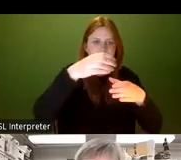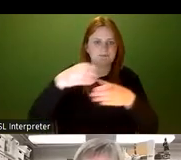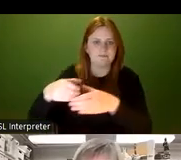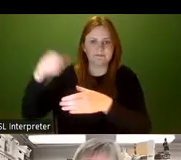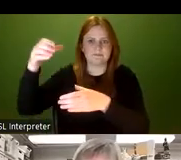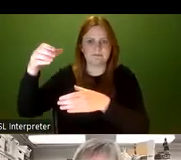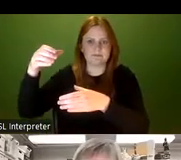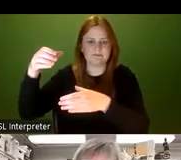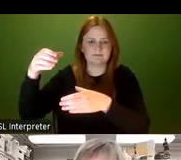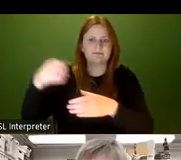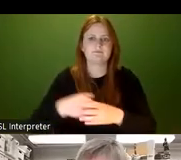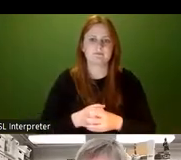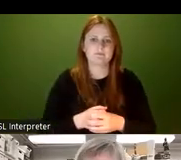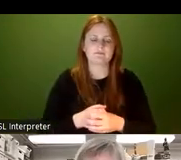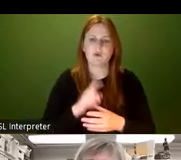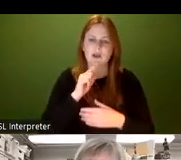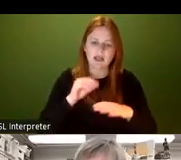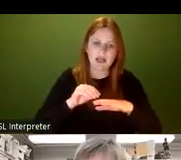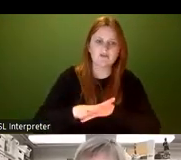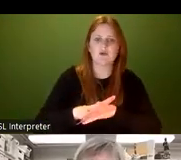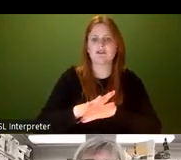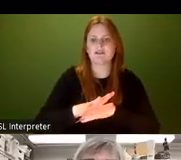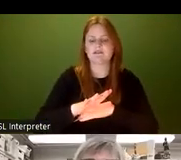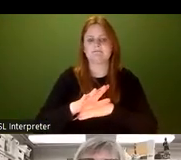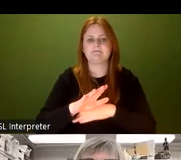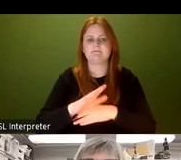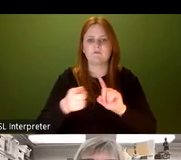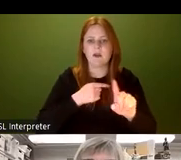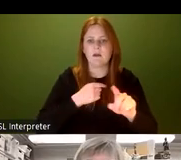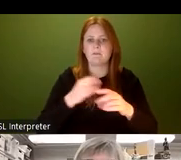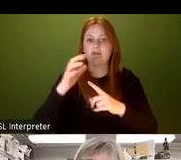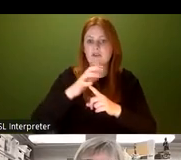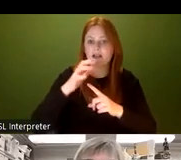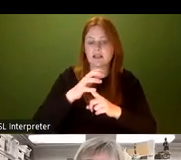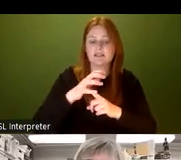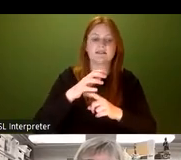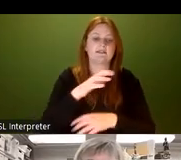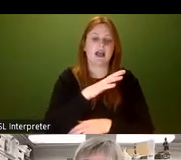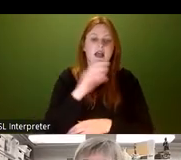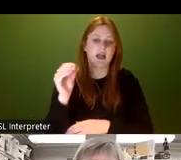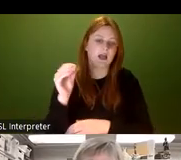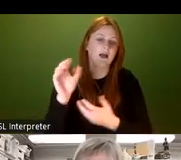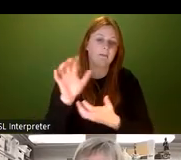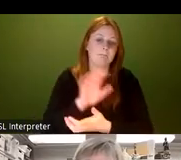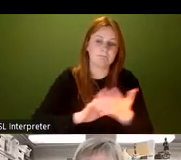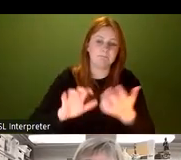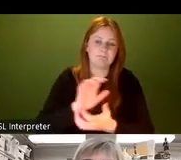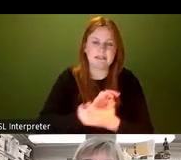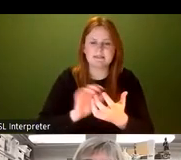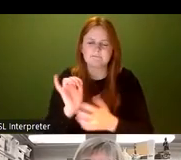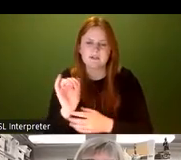really informed by the fungus, and also mixed together with this idea